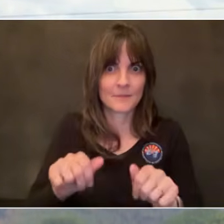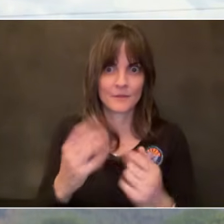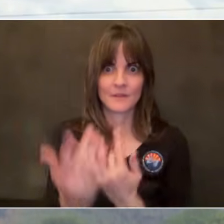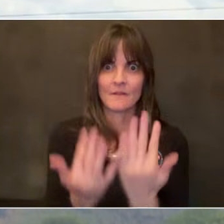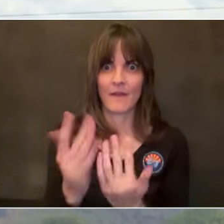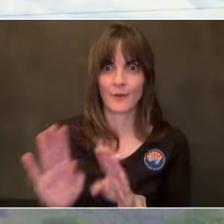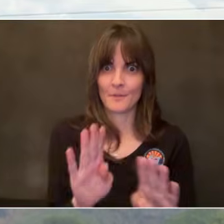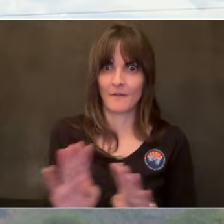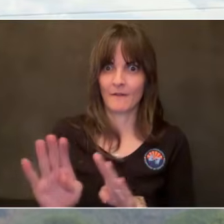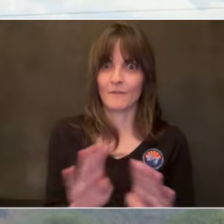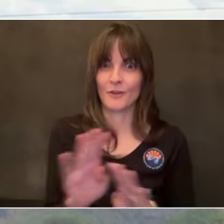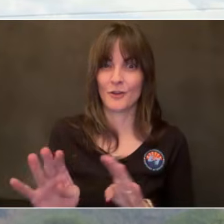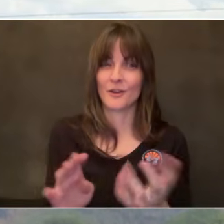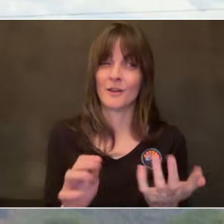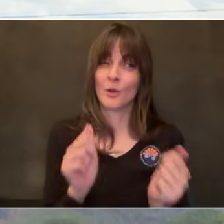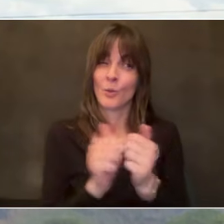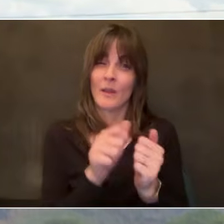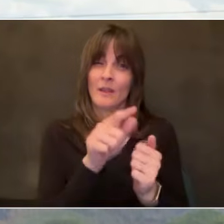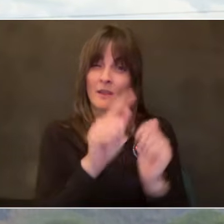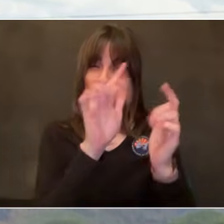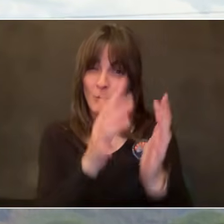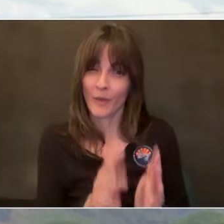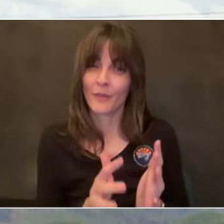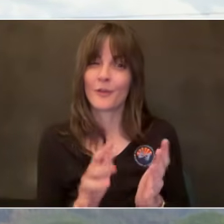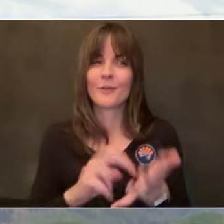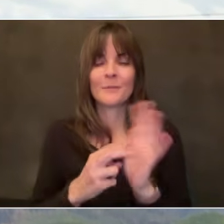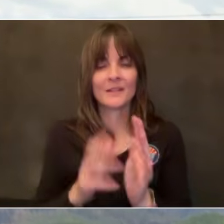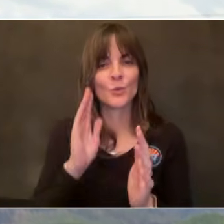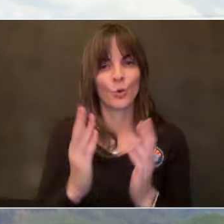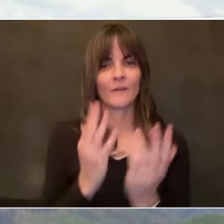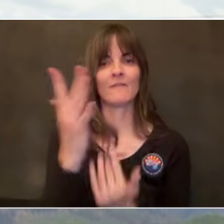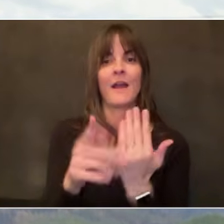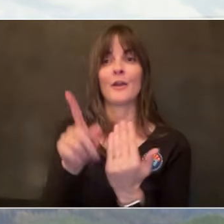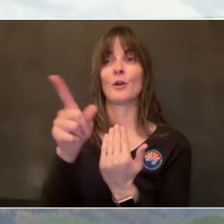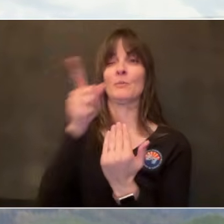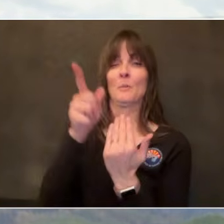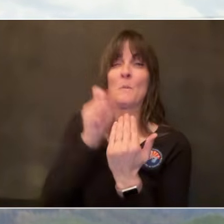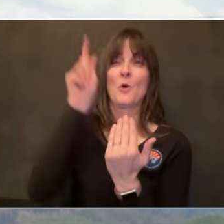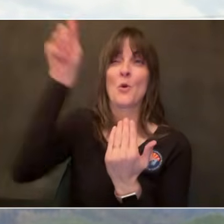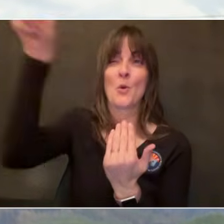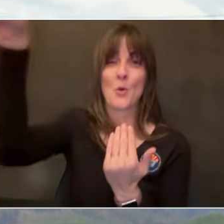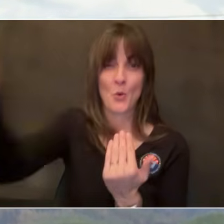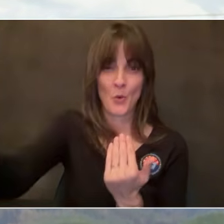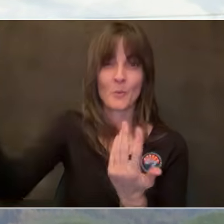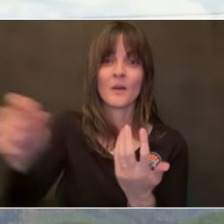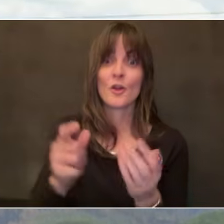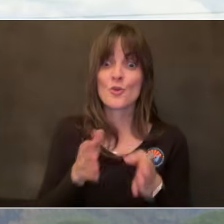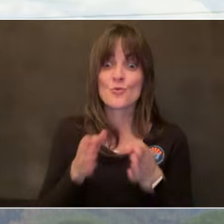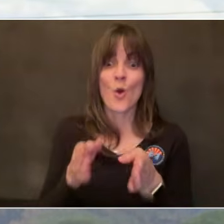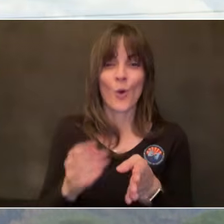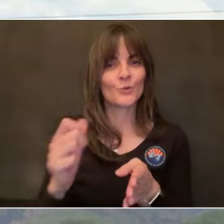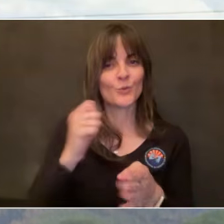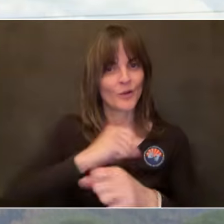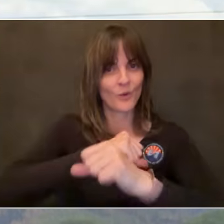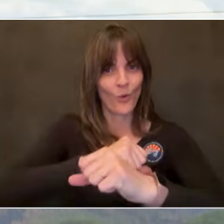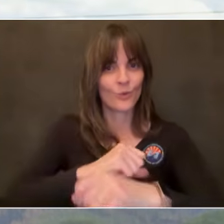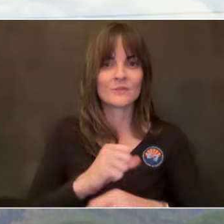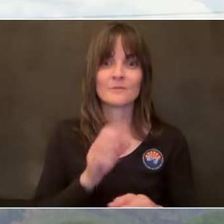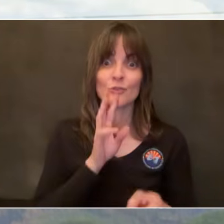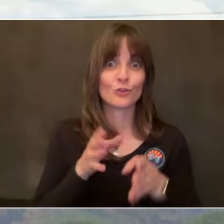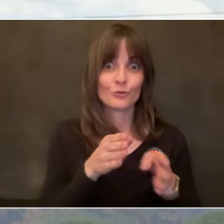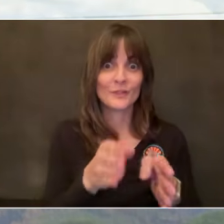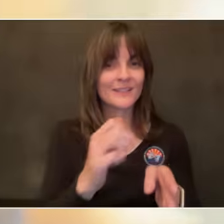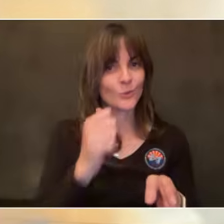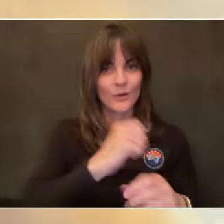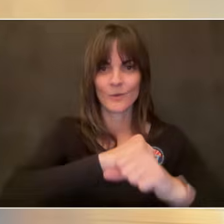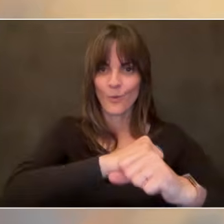weather conditions, you knew you were going to get long range spotting, you knew a road was not going to hold, and that none of the creeks were going to hold and no previous fire